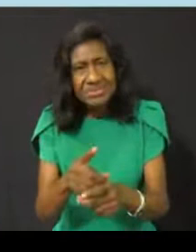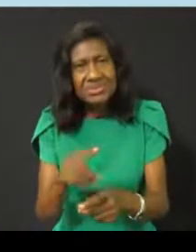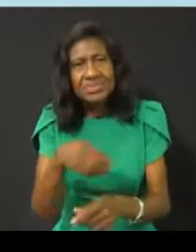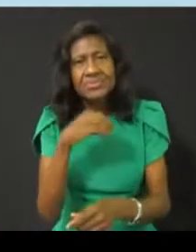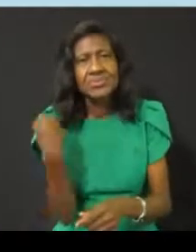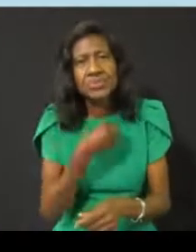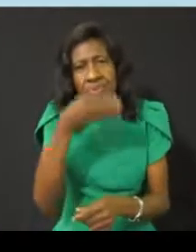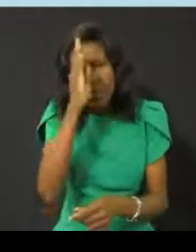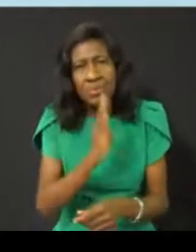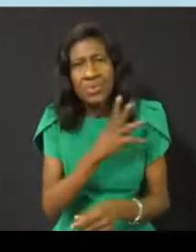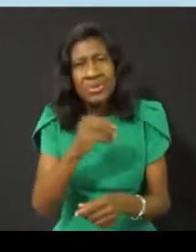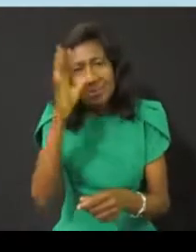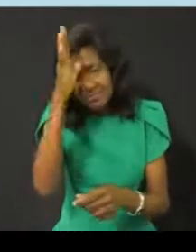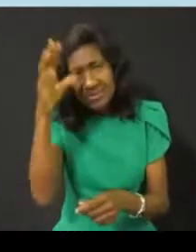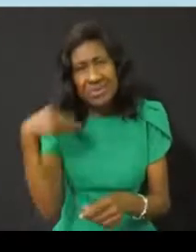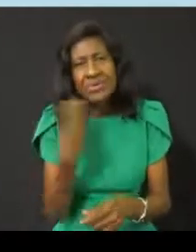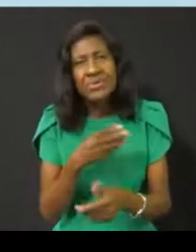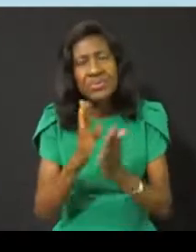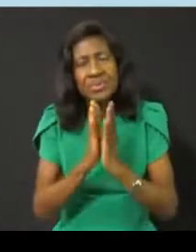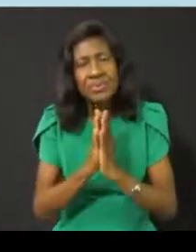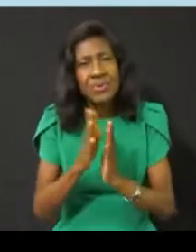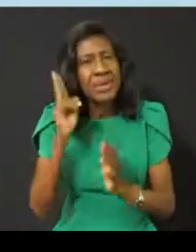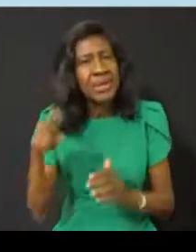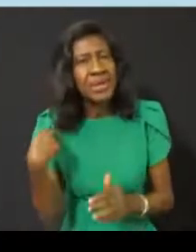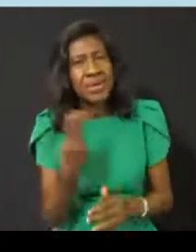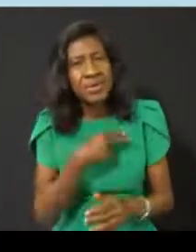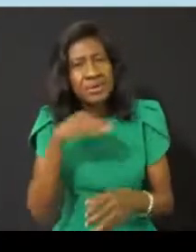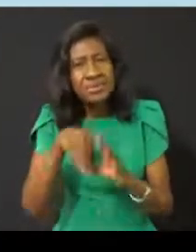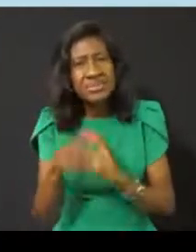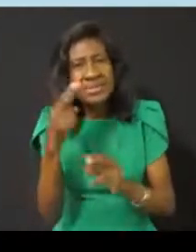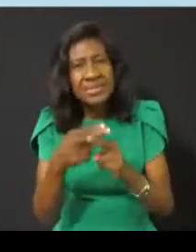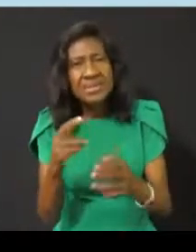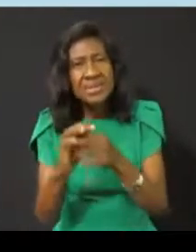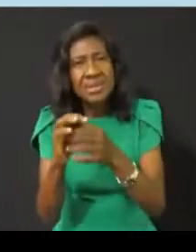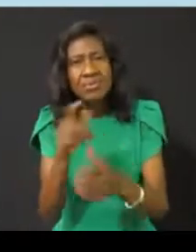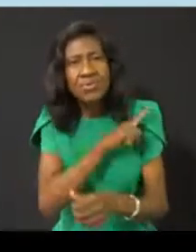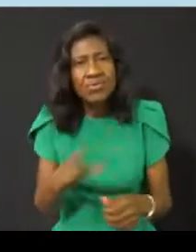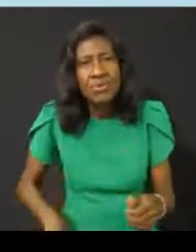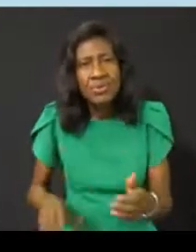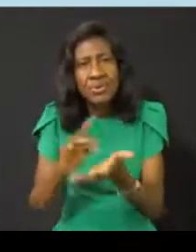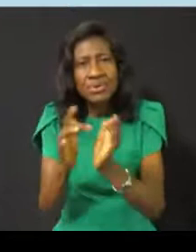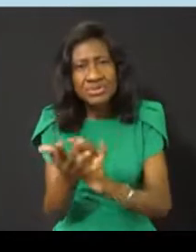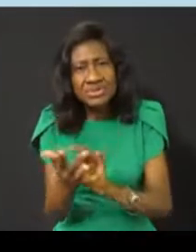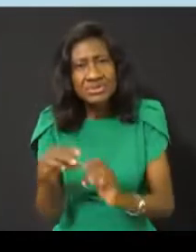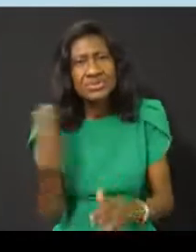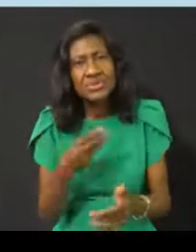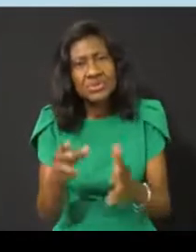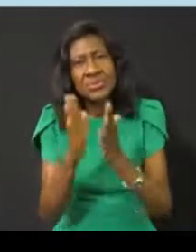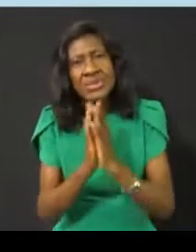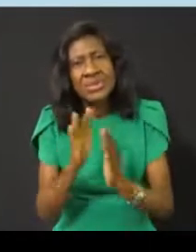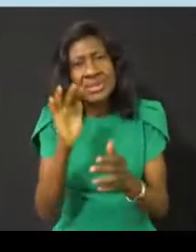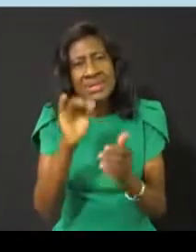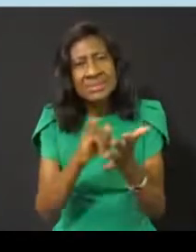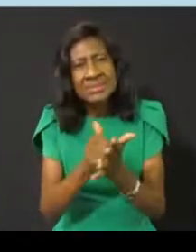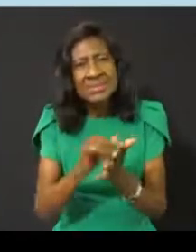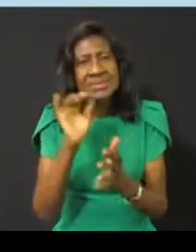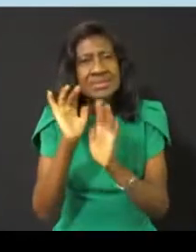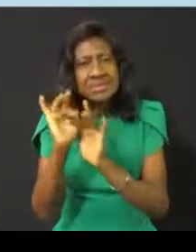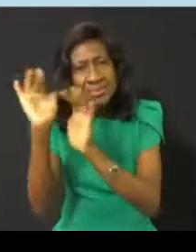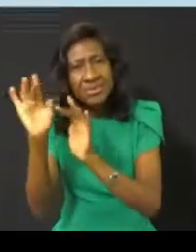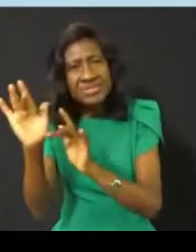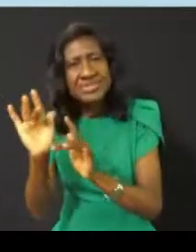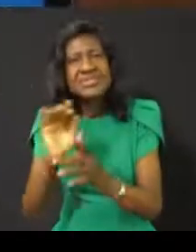pray. So hear us. In the name of the Lord Jesus, we ask these mercies. Amen.